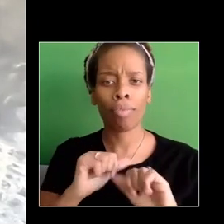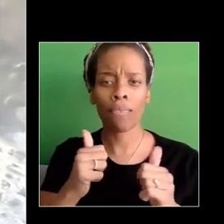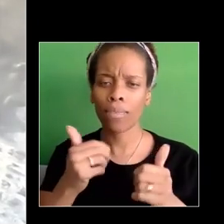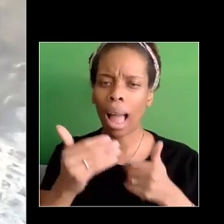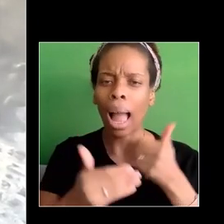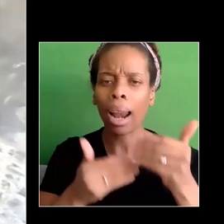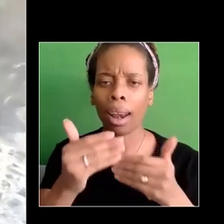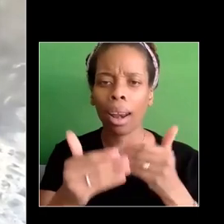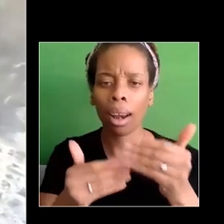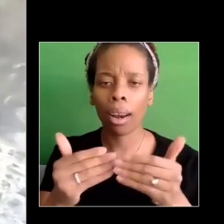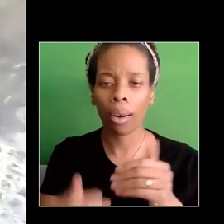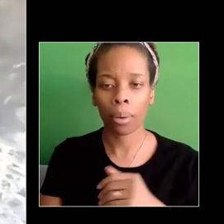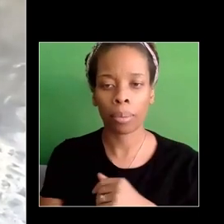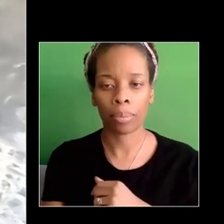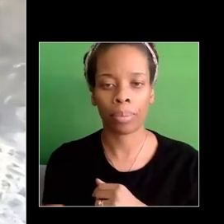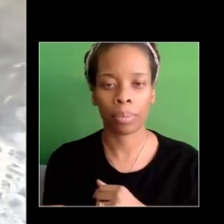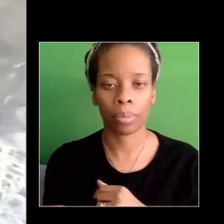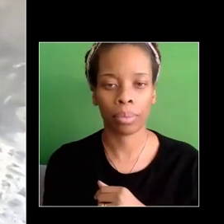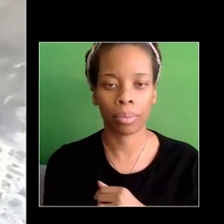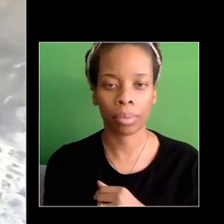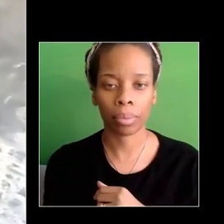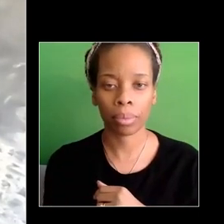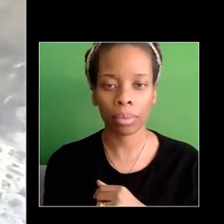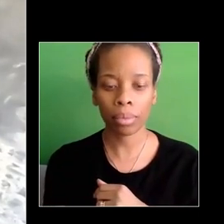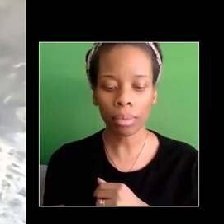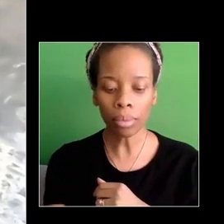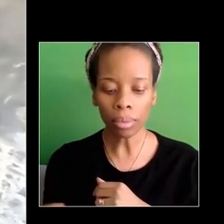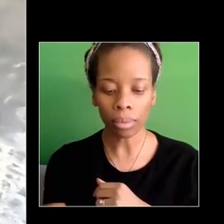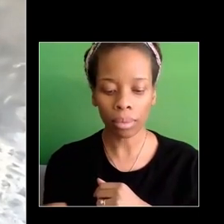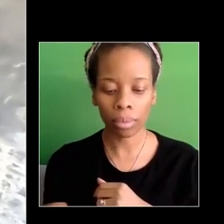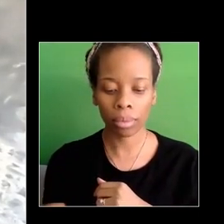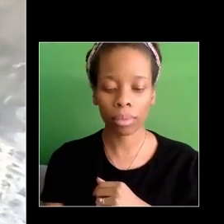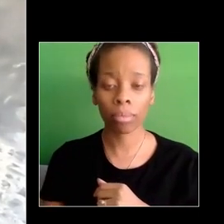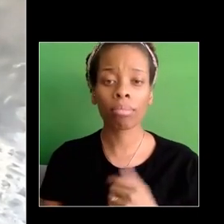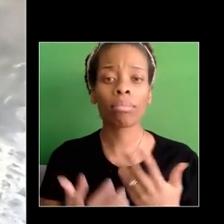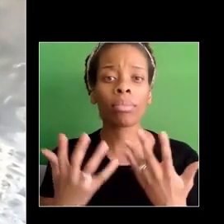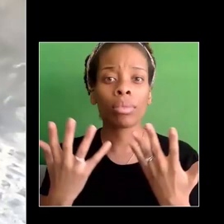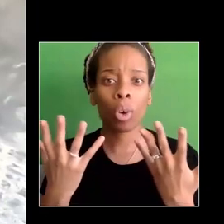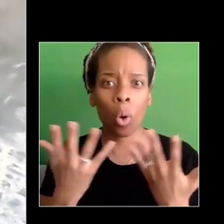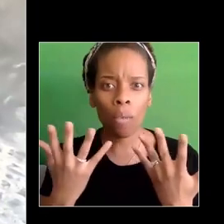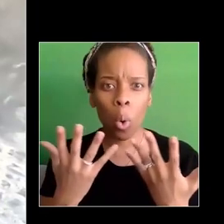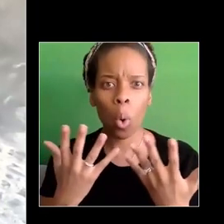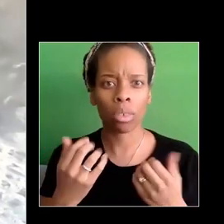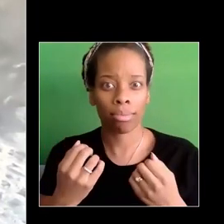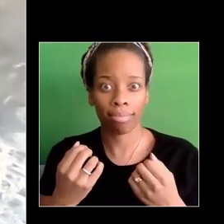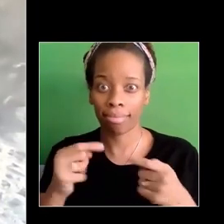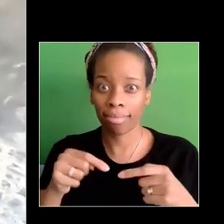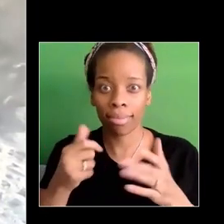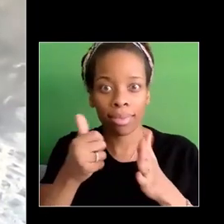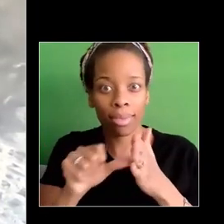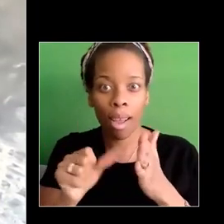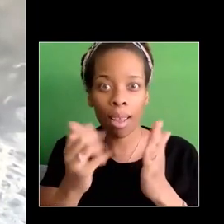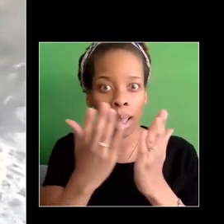fine. Yeah. And, you know, in this moment leading up, of course, to the opening of the exhibition, and since it's been on